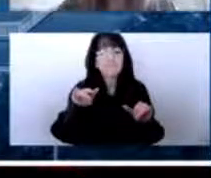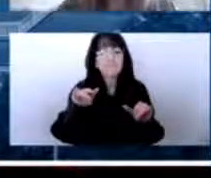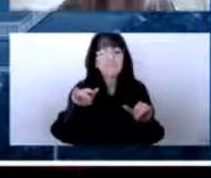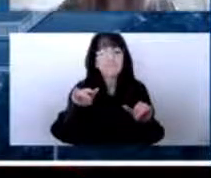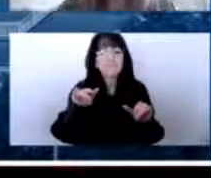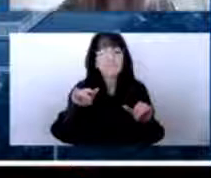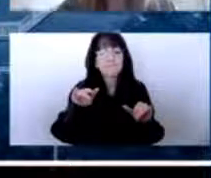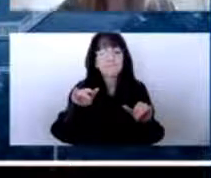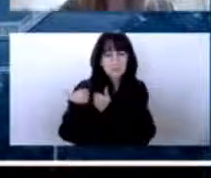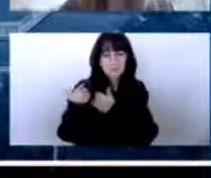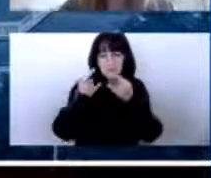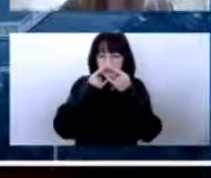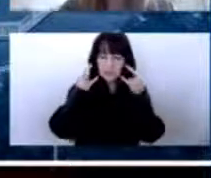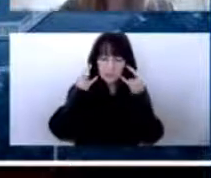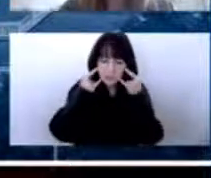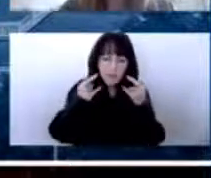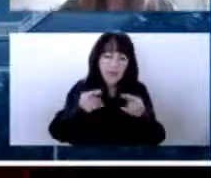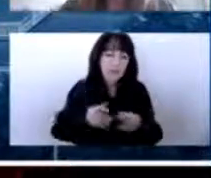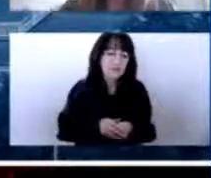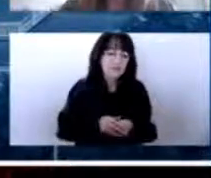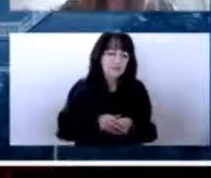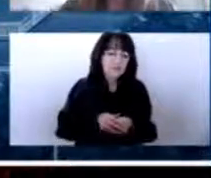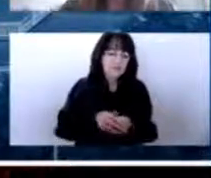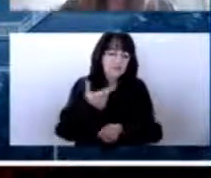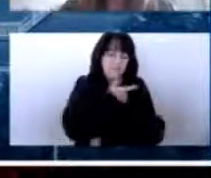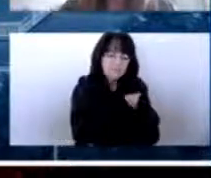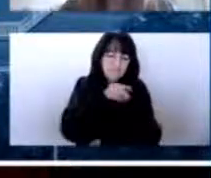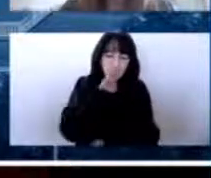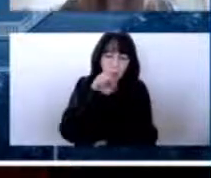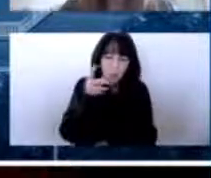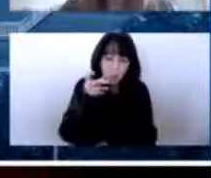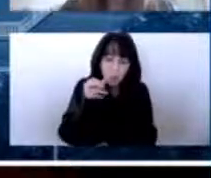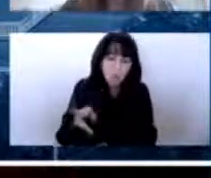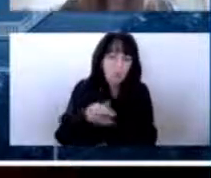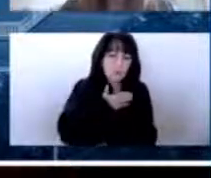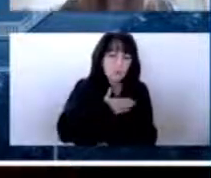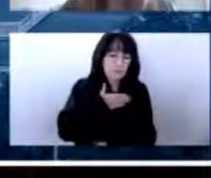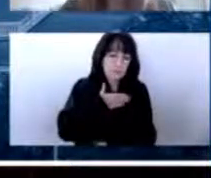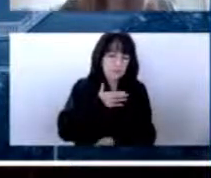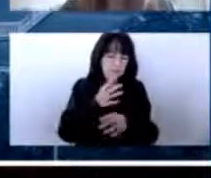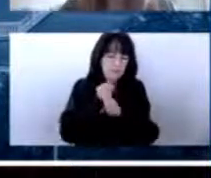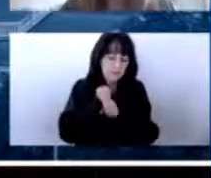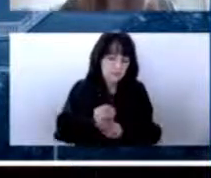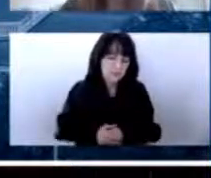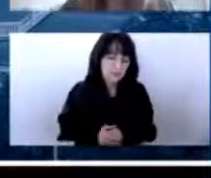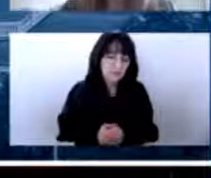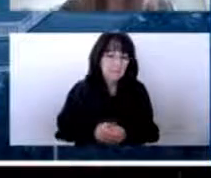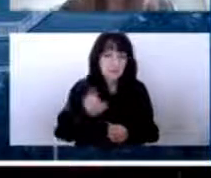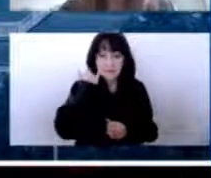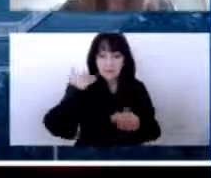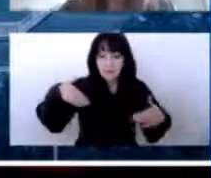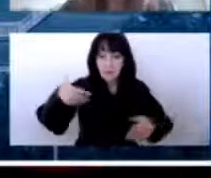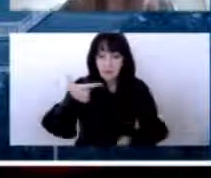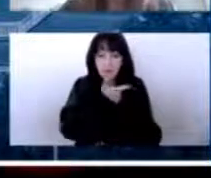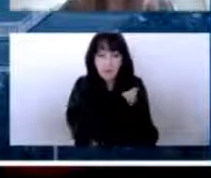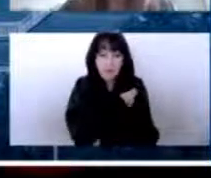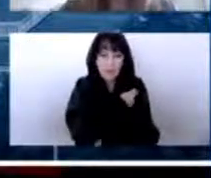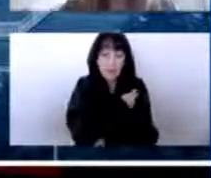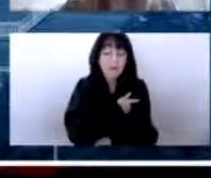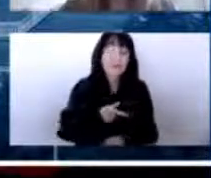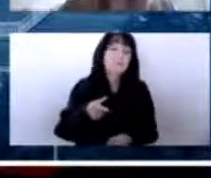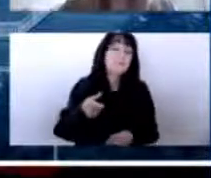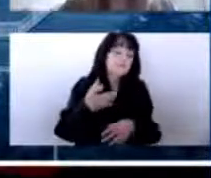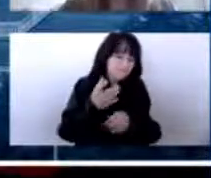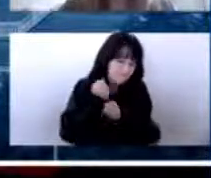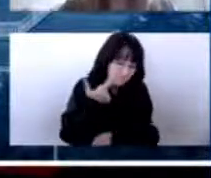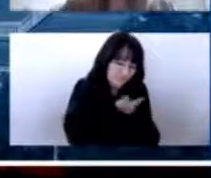not, get boosted. If you haven't received your booster shot, we had a White House call this morning with governors across the nation,